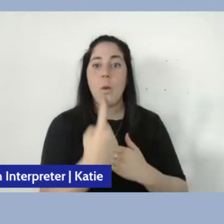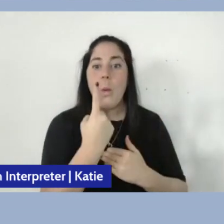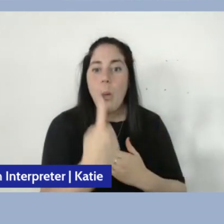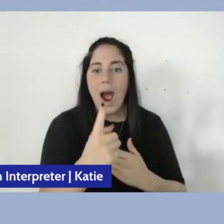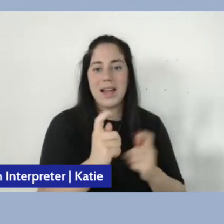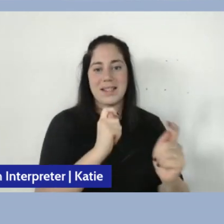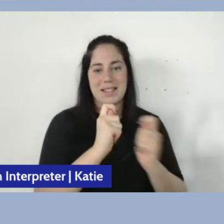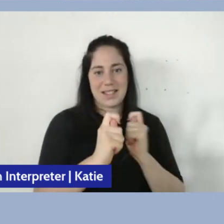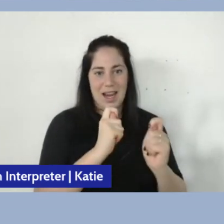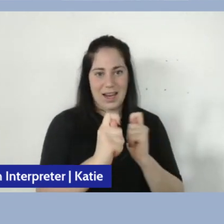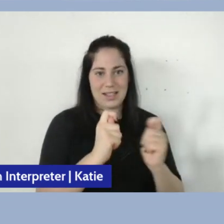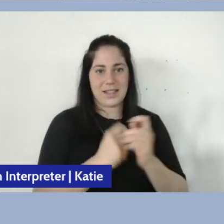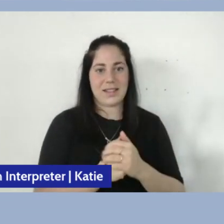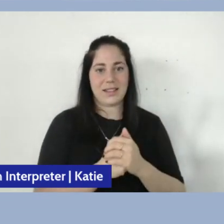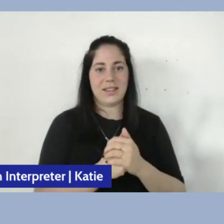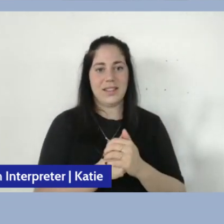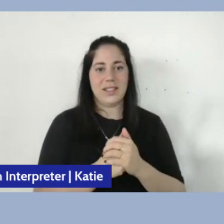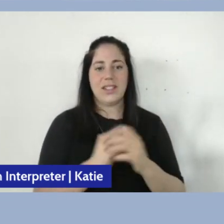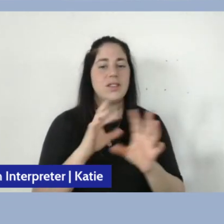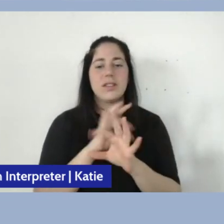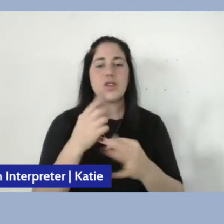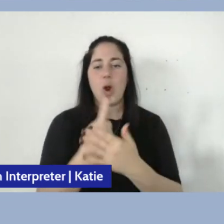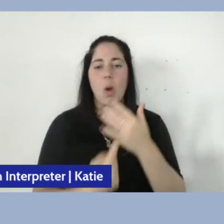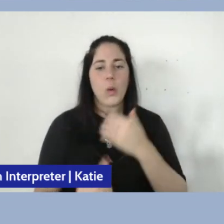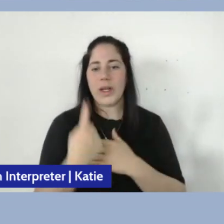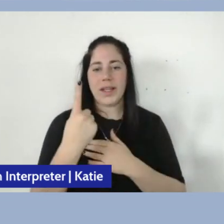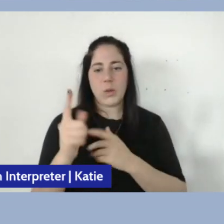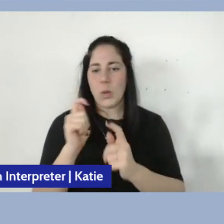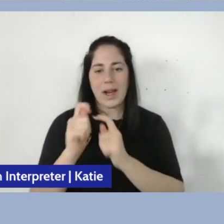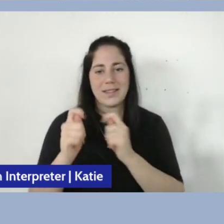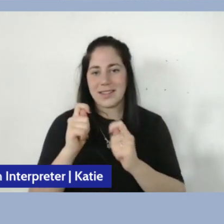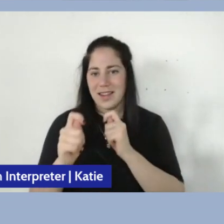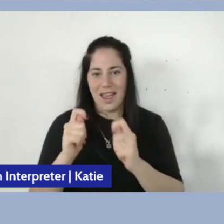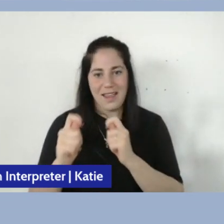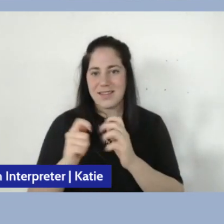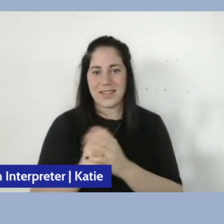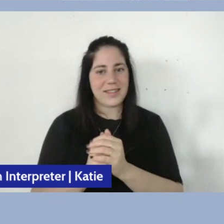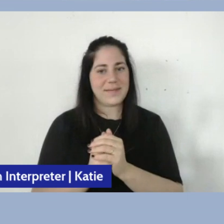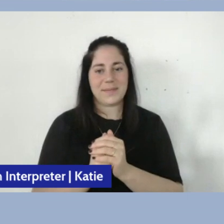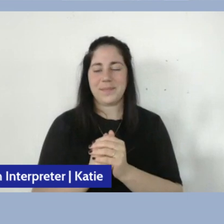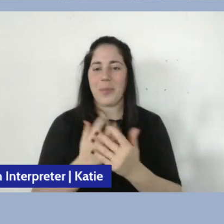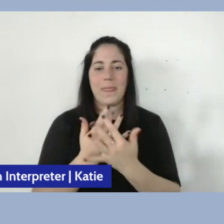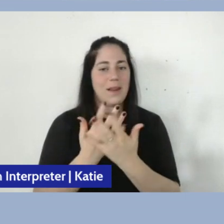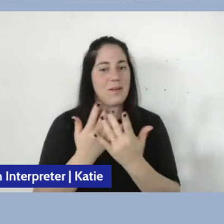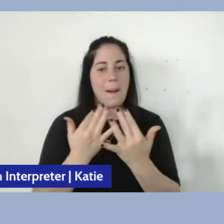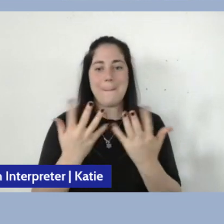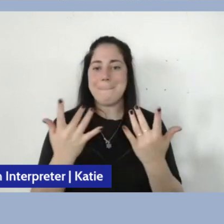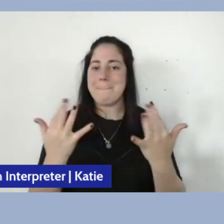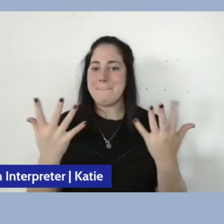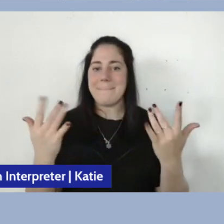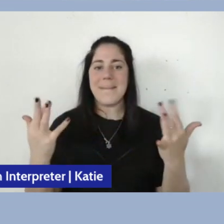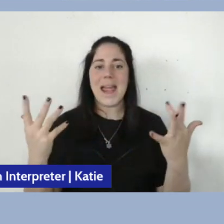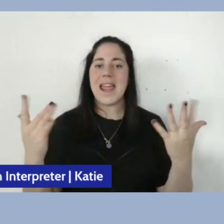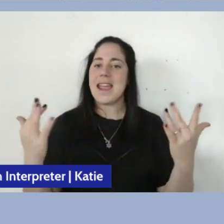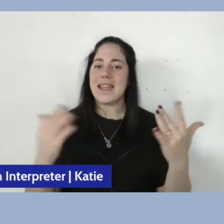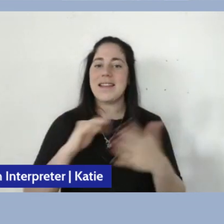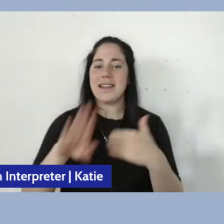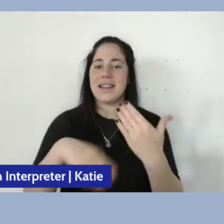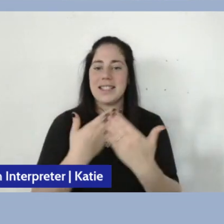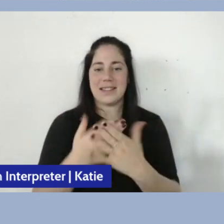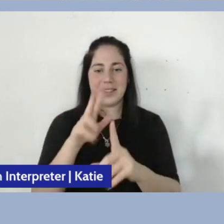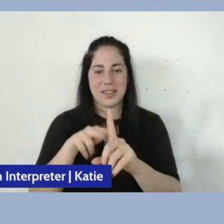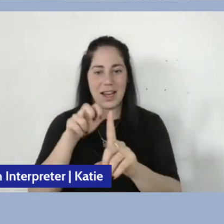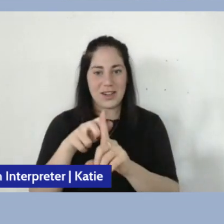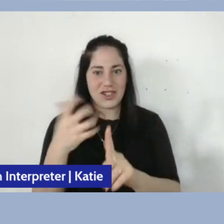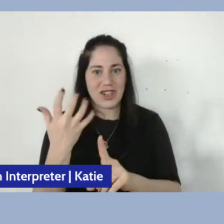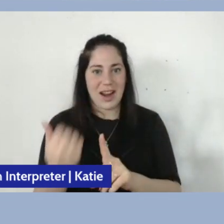the RUDAS isn't the only assessment criteria where a dementia diagnosis will be made. So there are numerous